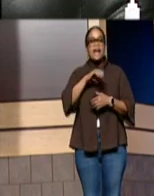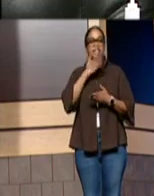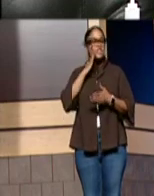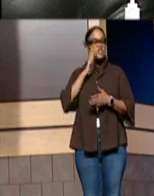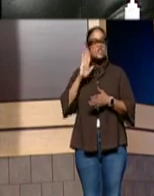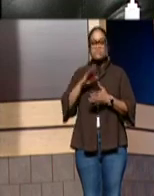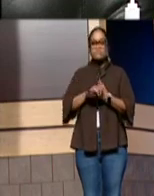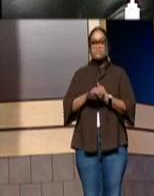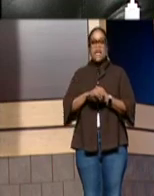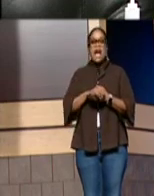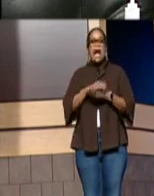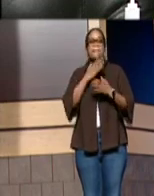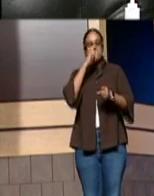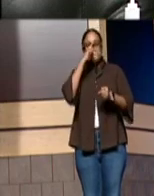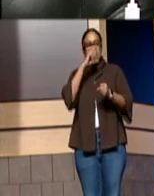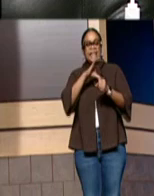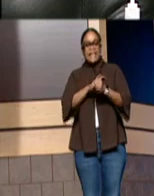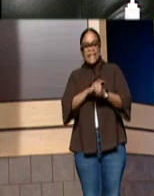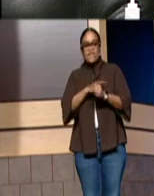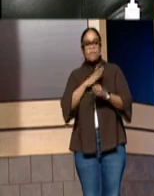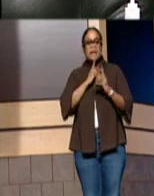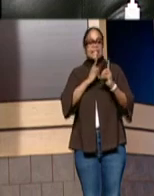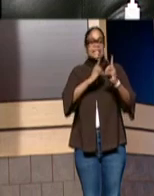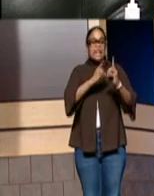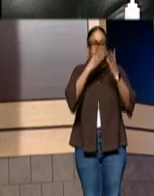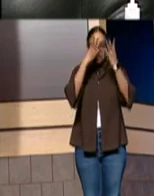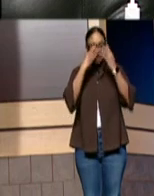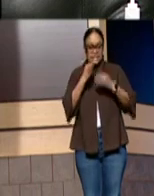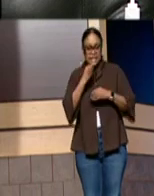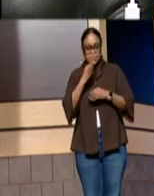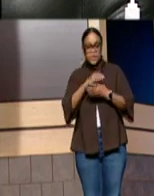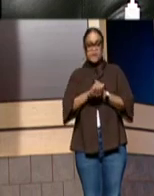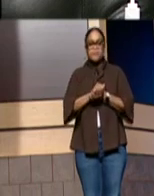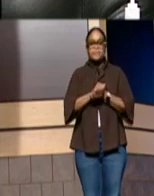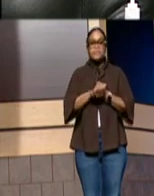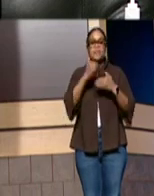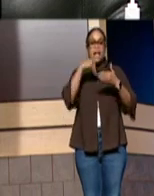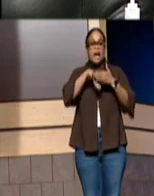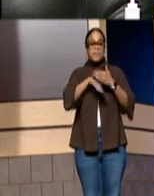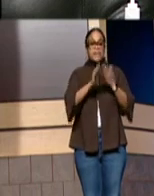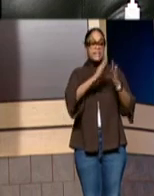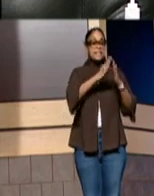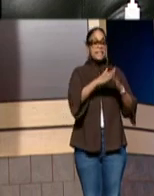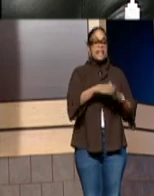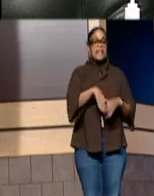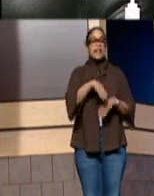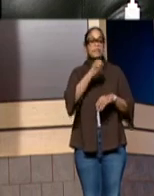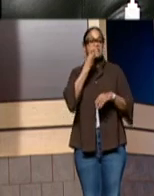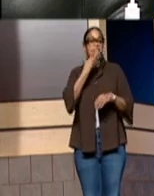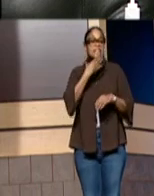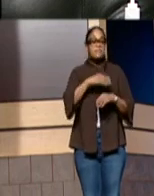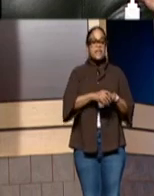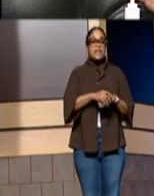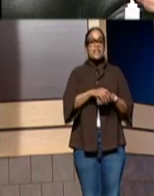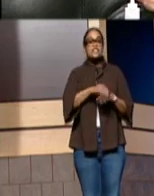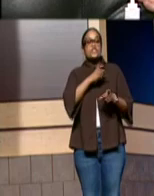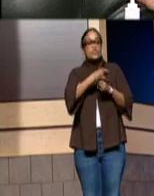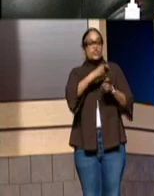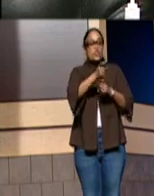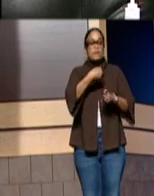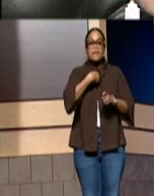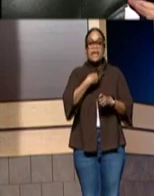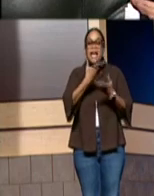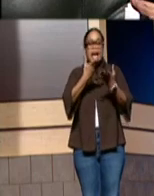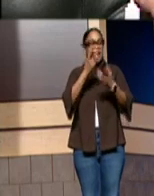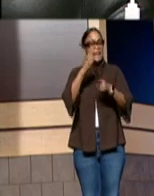bleeding through my pores. My disciples are sleeping. I'm in Gethsemane, and he's coming to kiss me, to betray me. I don't want to take this cup.